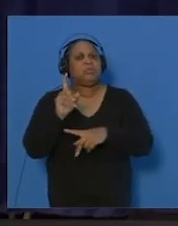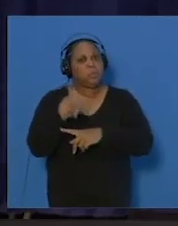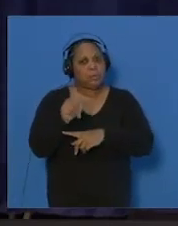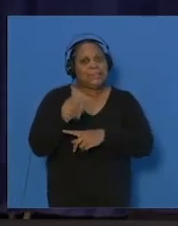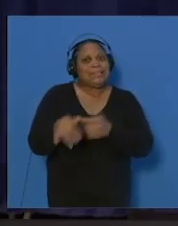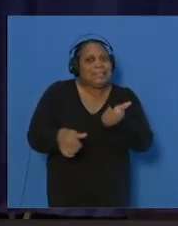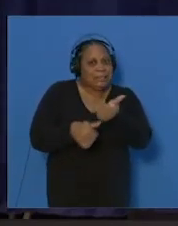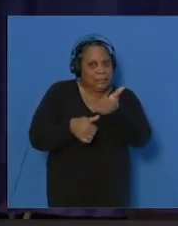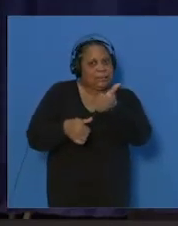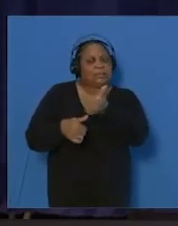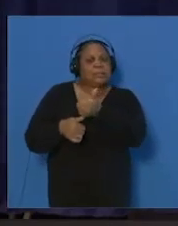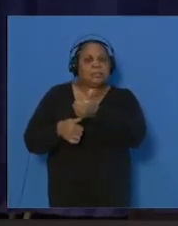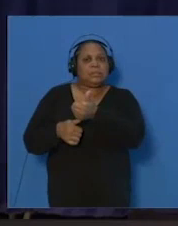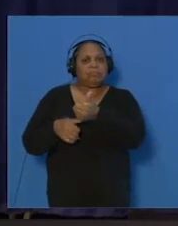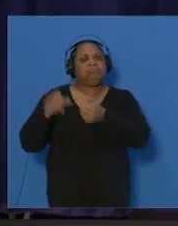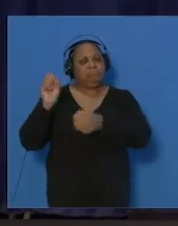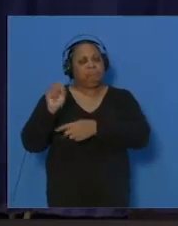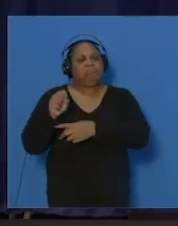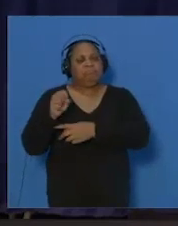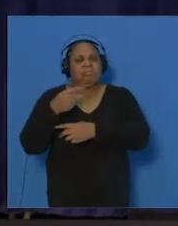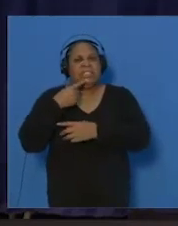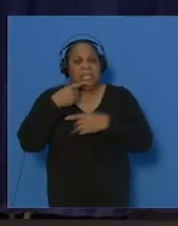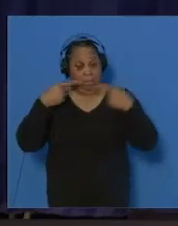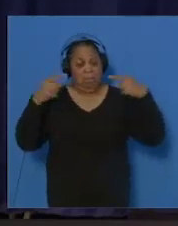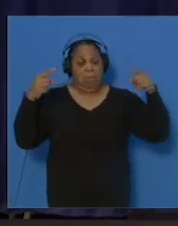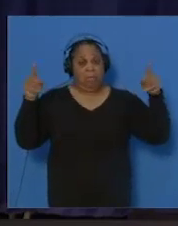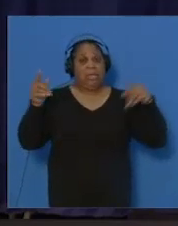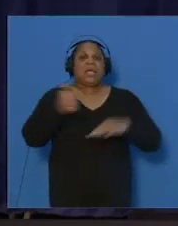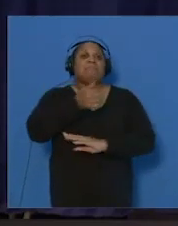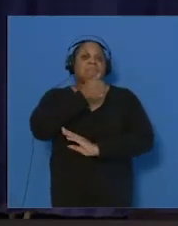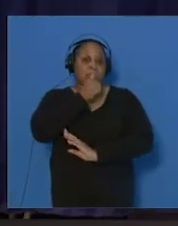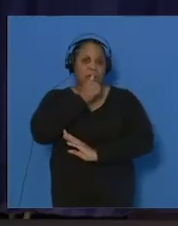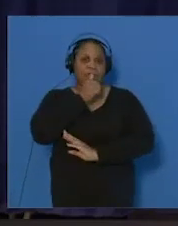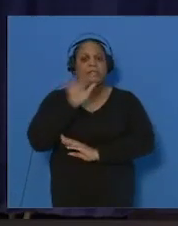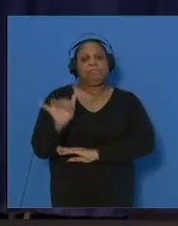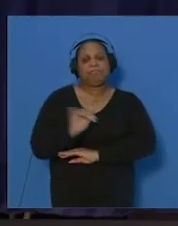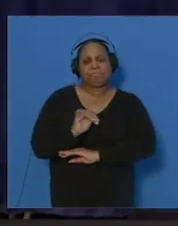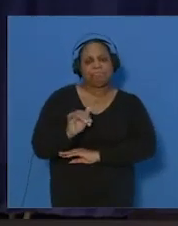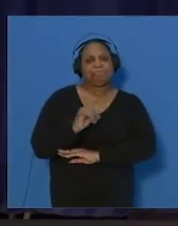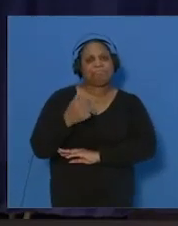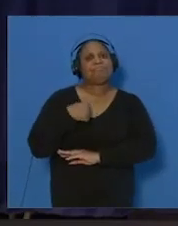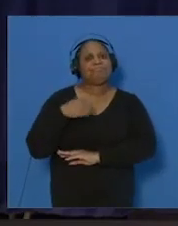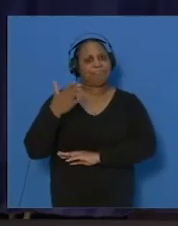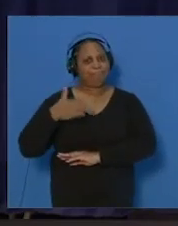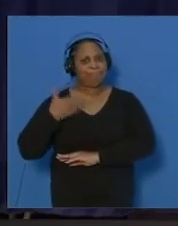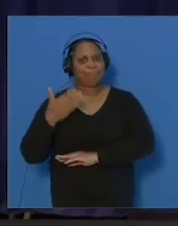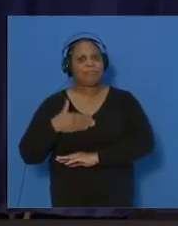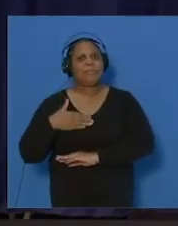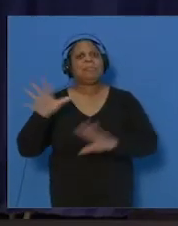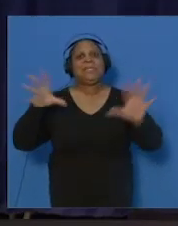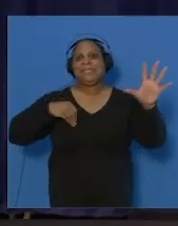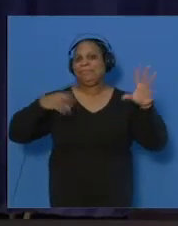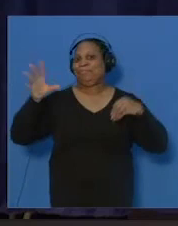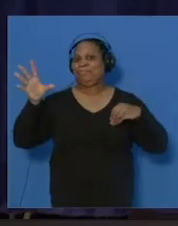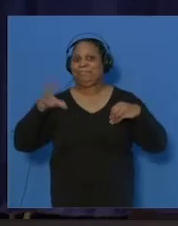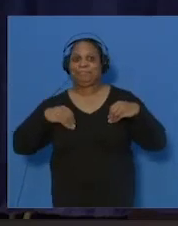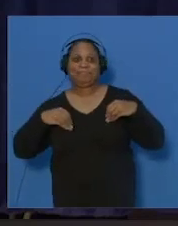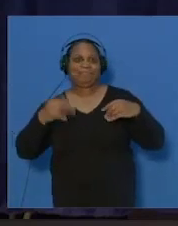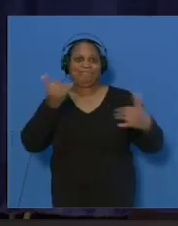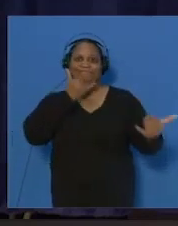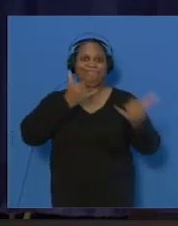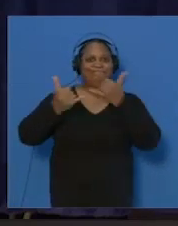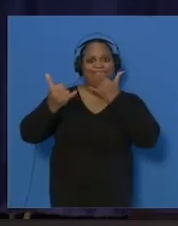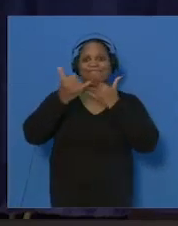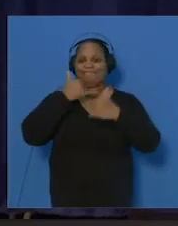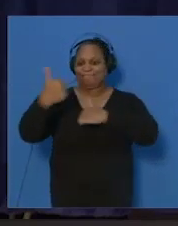our assistance. And I've said, I think publicly, and I've said privately, that I will gladly take a licking if I messed up on